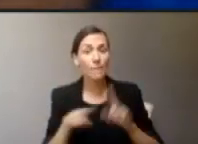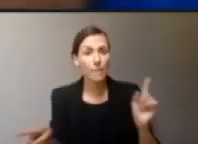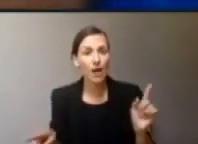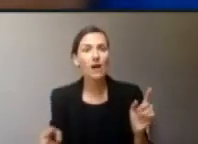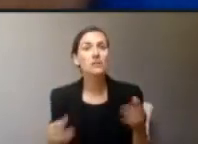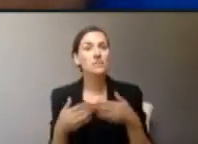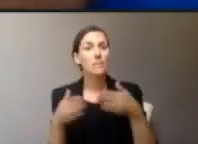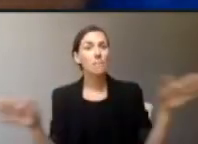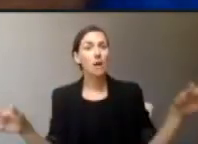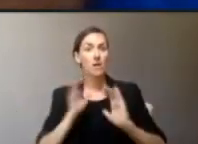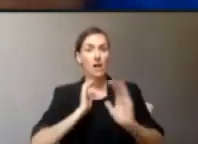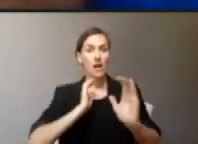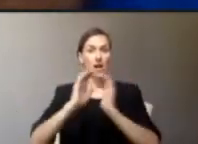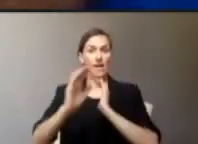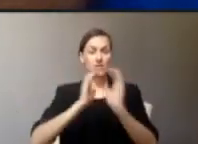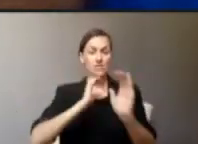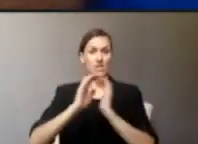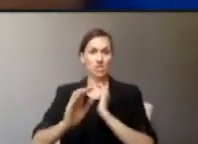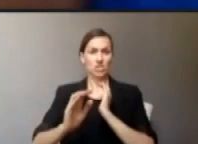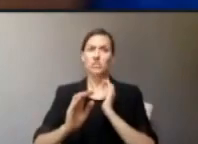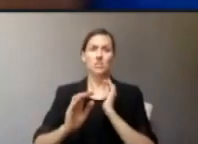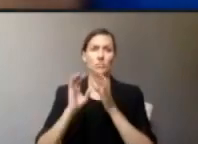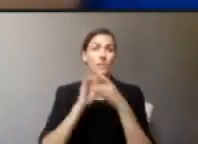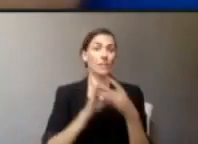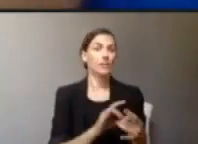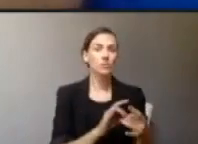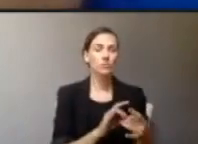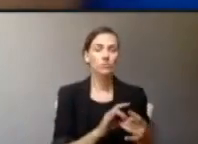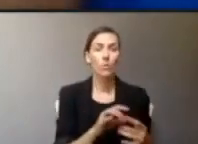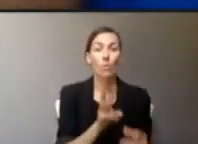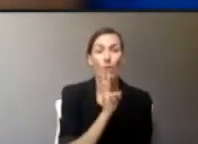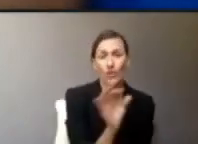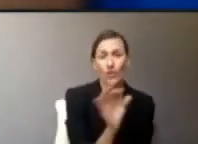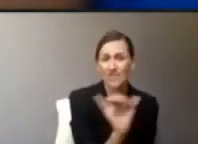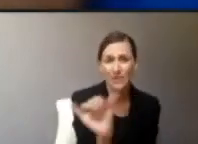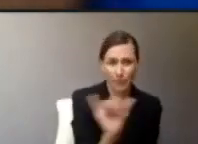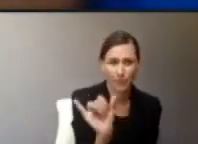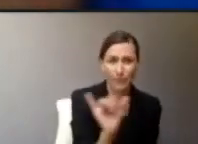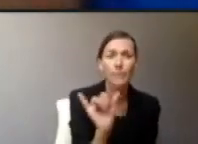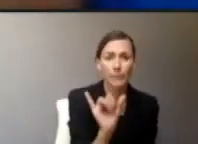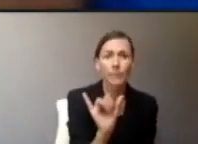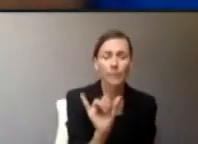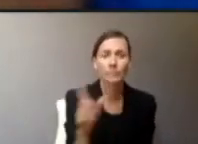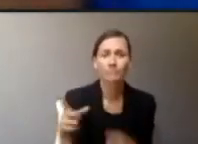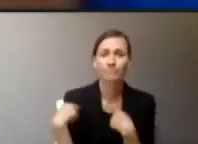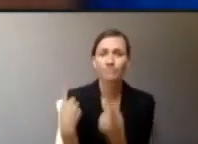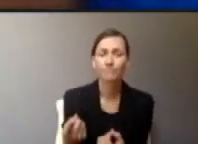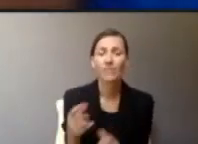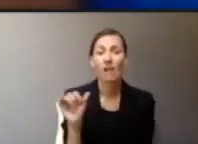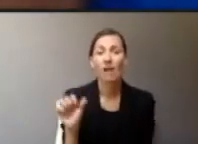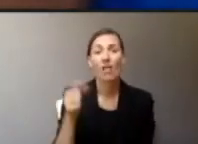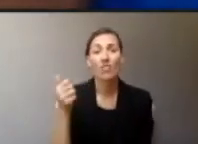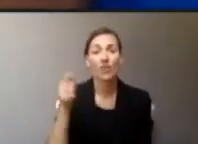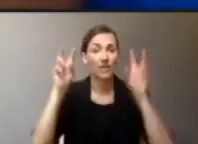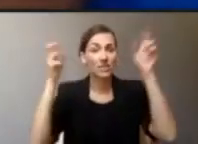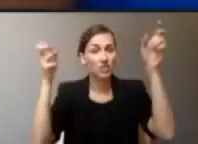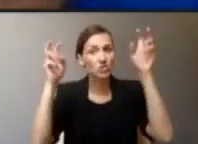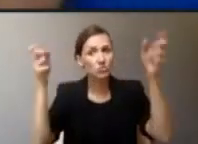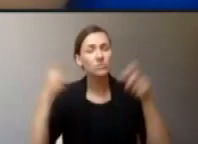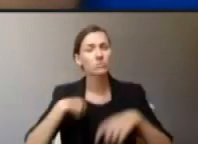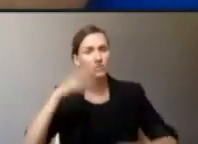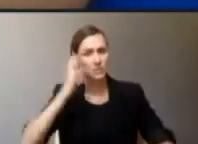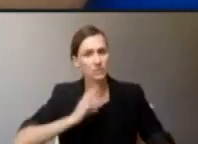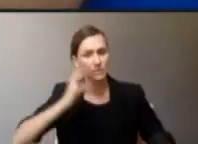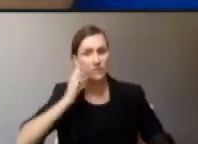public conversation such as we did with water and other issues around facilities that we have had in the past in this district. We've had a very